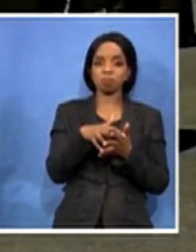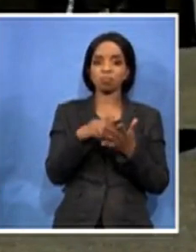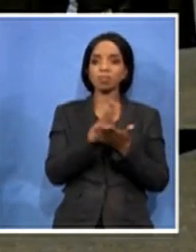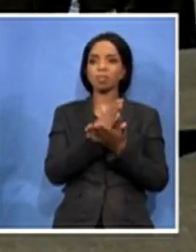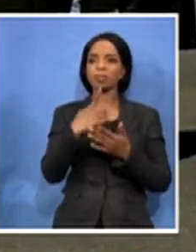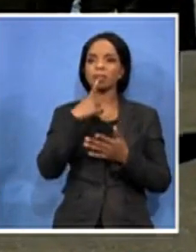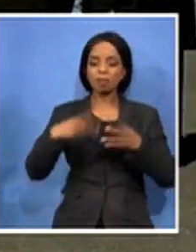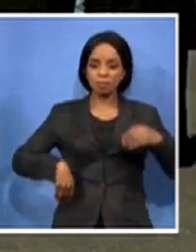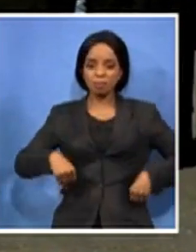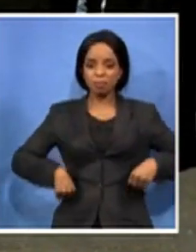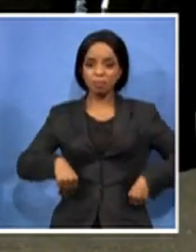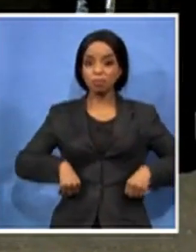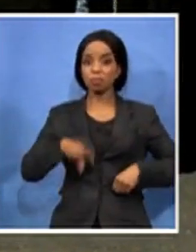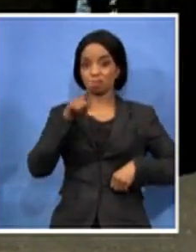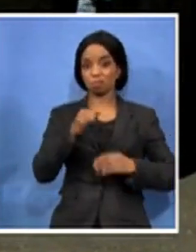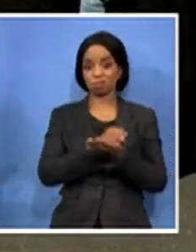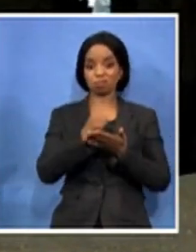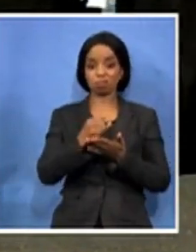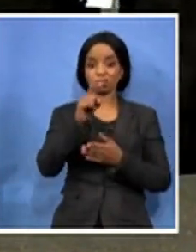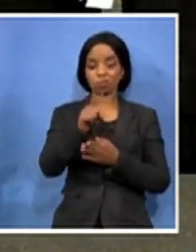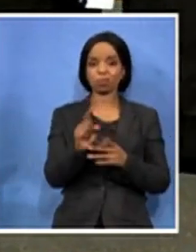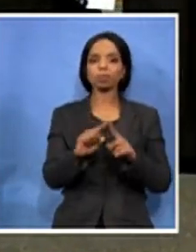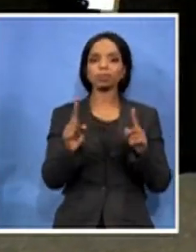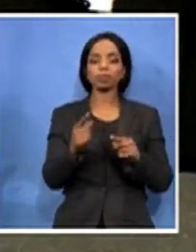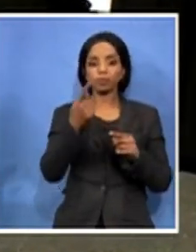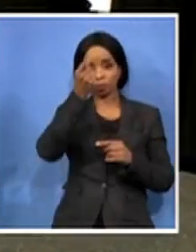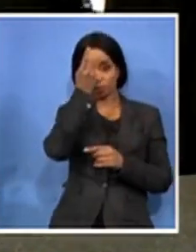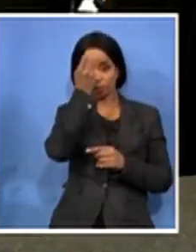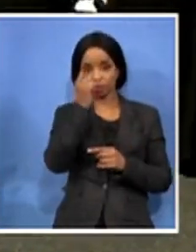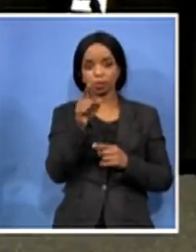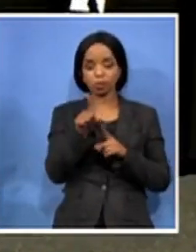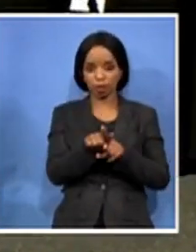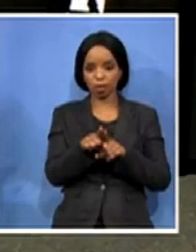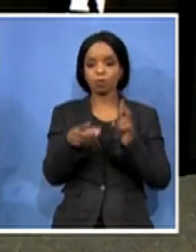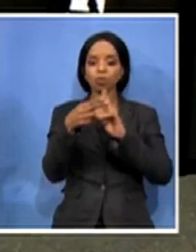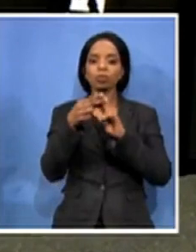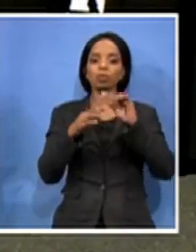understand, protest action is due to take place there, silent protest. And this, of course,